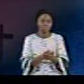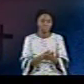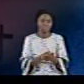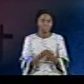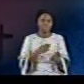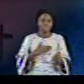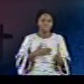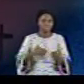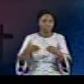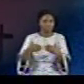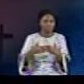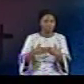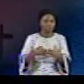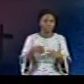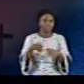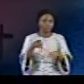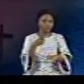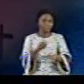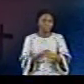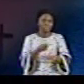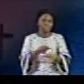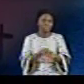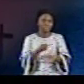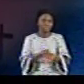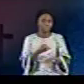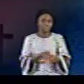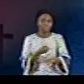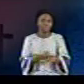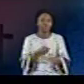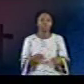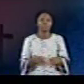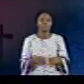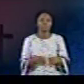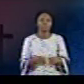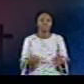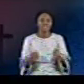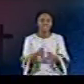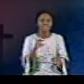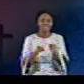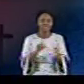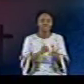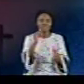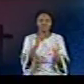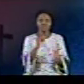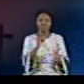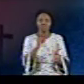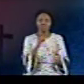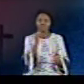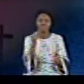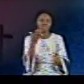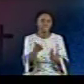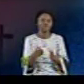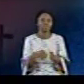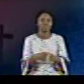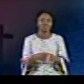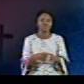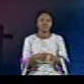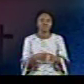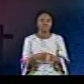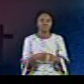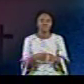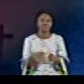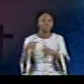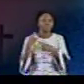backbone, as if it's no longer there, but I felt a heavy thing on my back. Since then, the